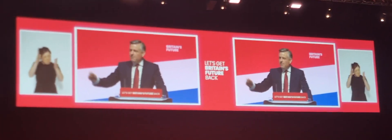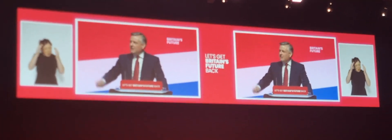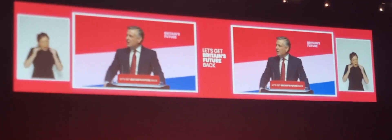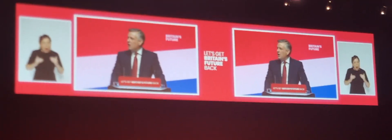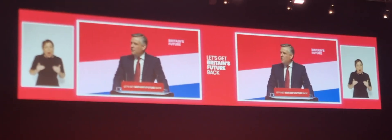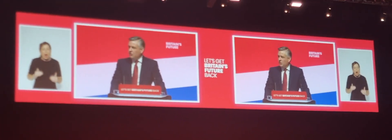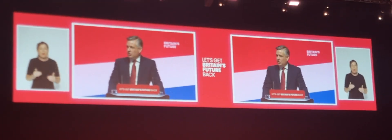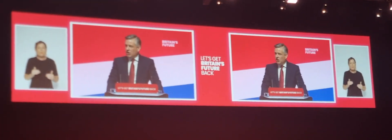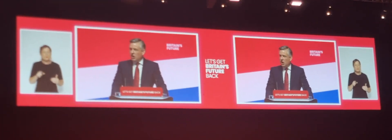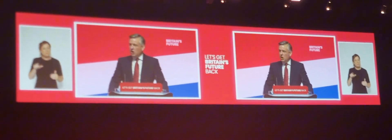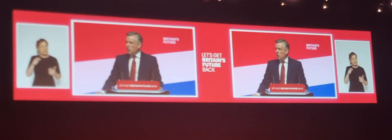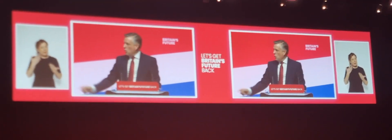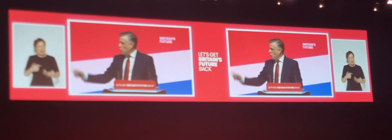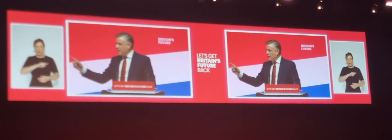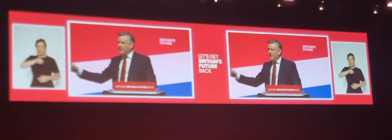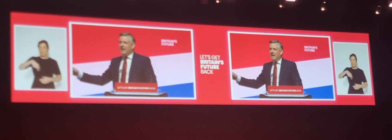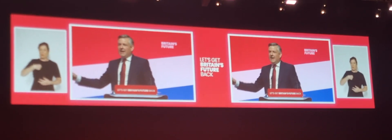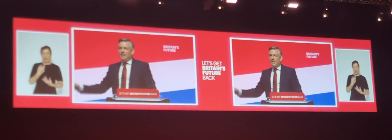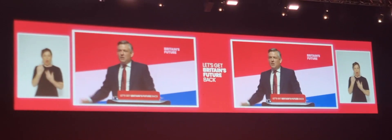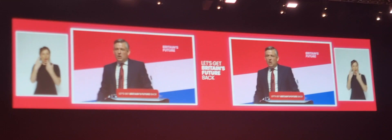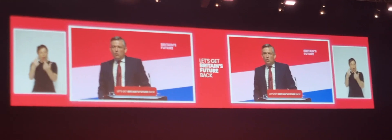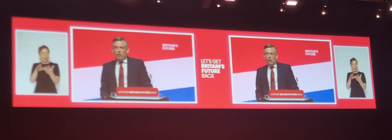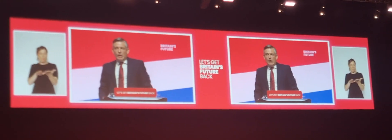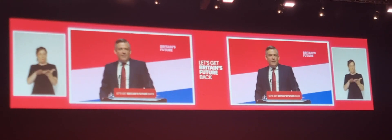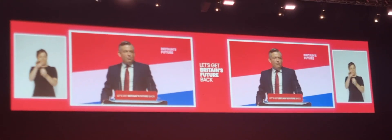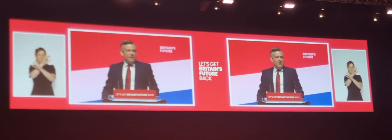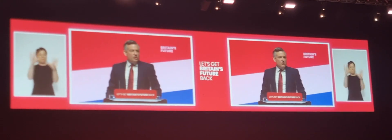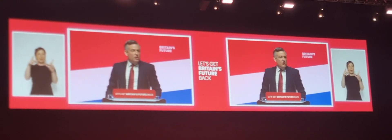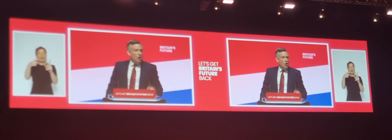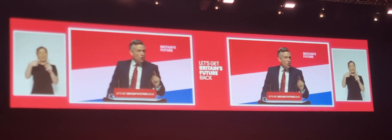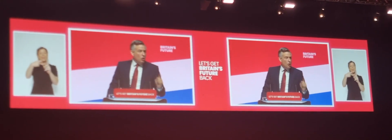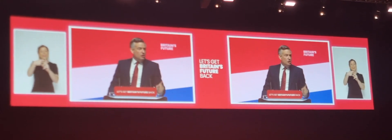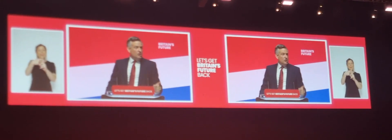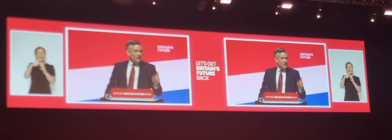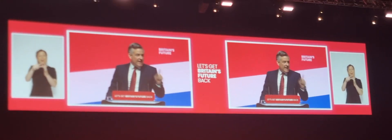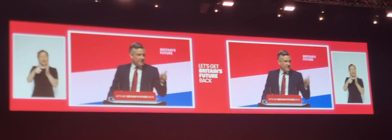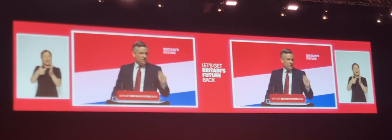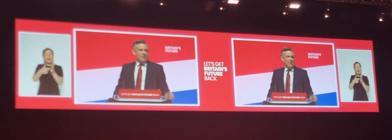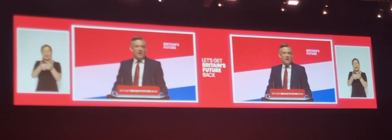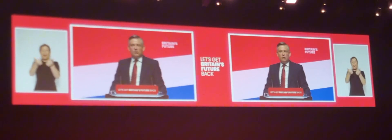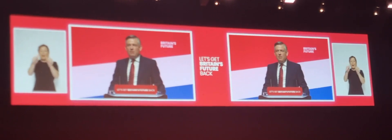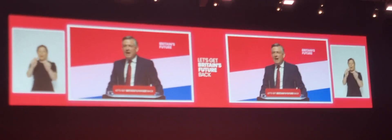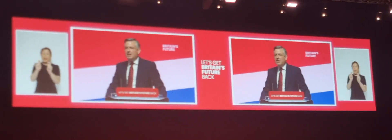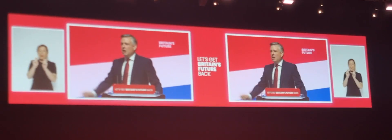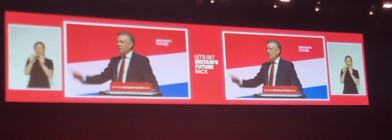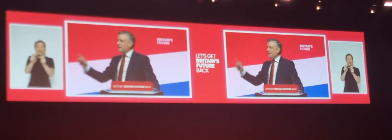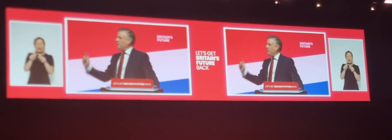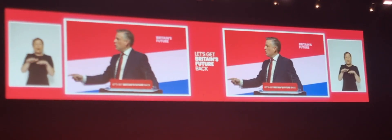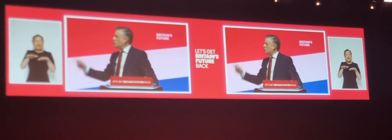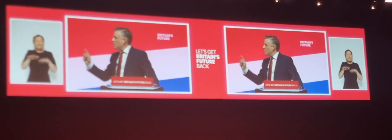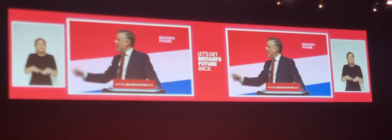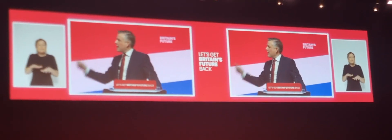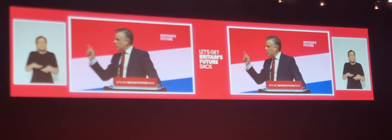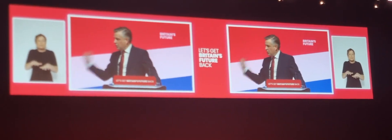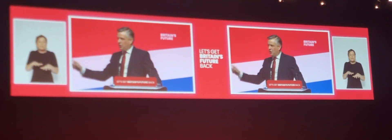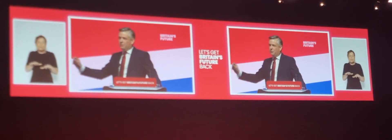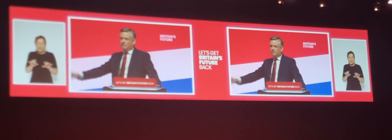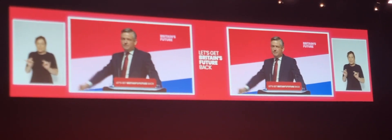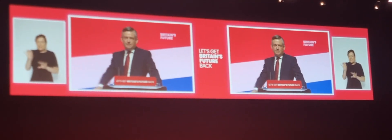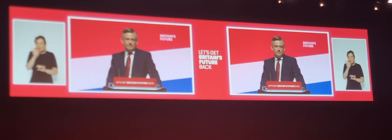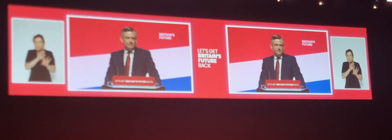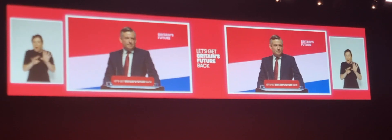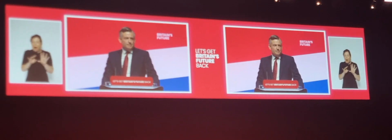Of a better future. With care, we'll give Britain not just its sparkle back, but its future back